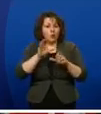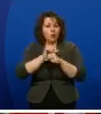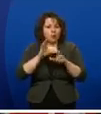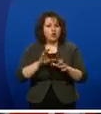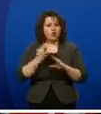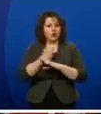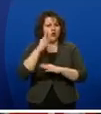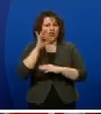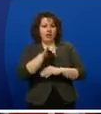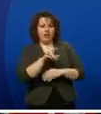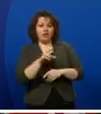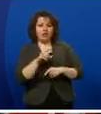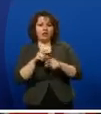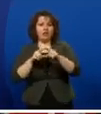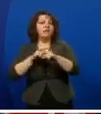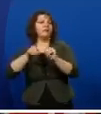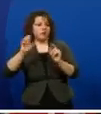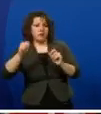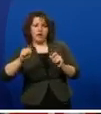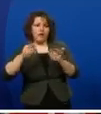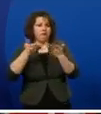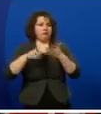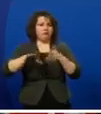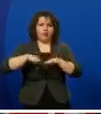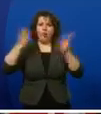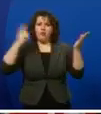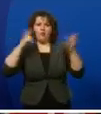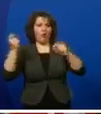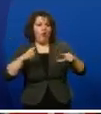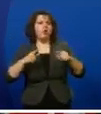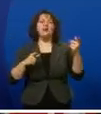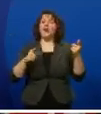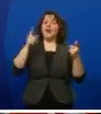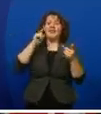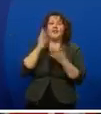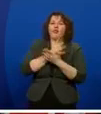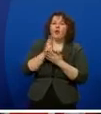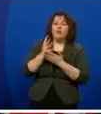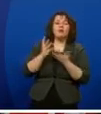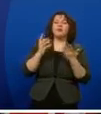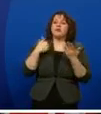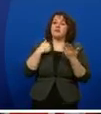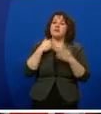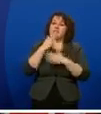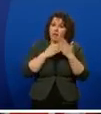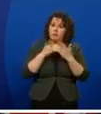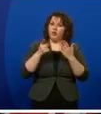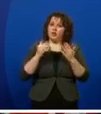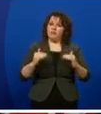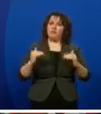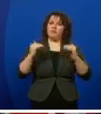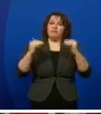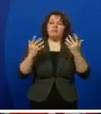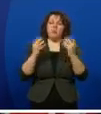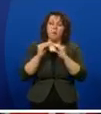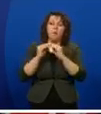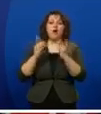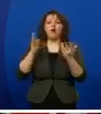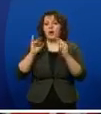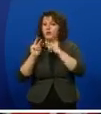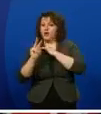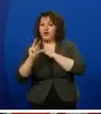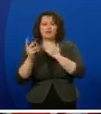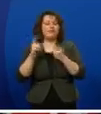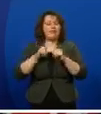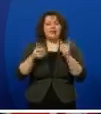that? So we're seeing them. Yeah, Switch for yeah. everybody. So we 4 weeks. I mean, we've already moved some up, and again, that's our projection,